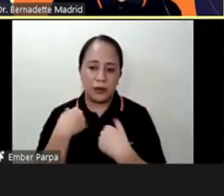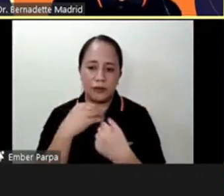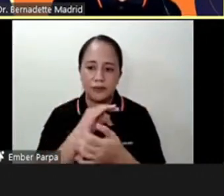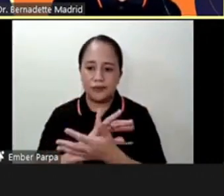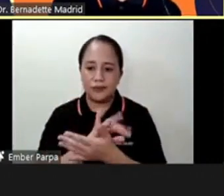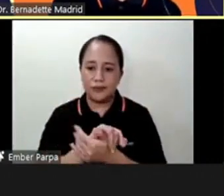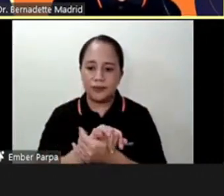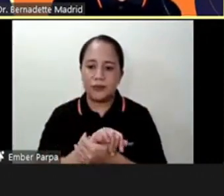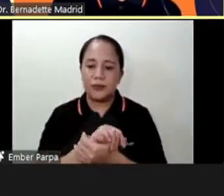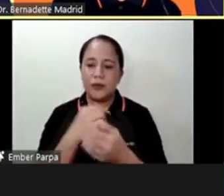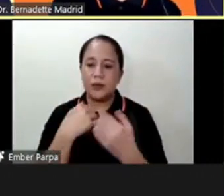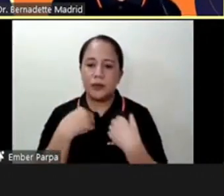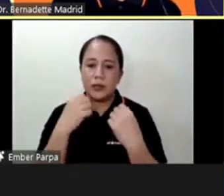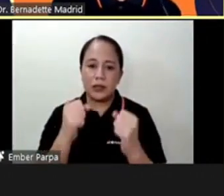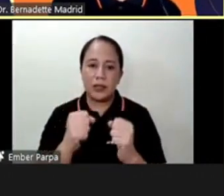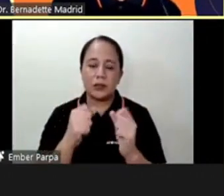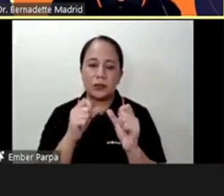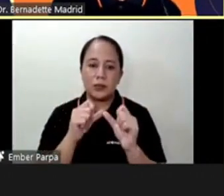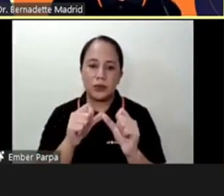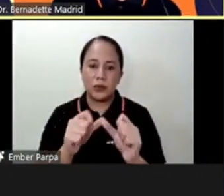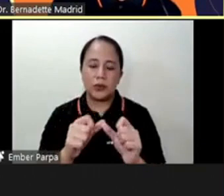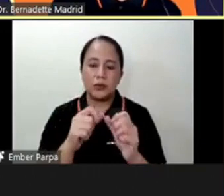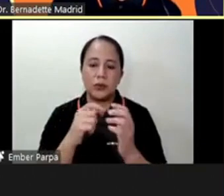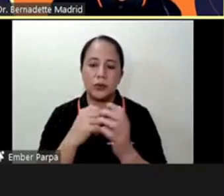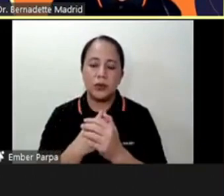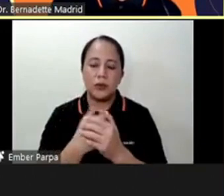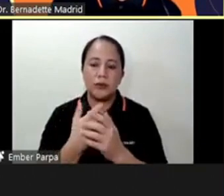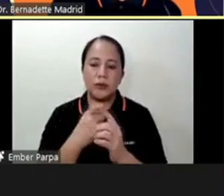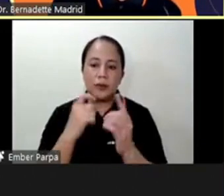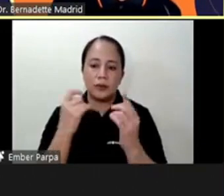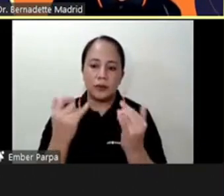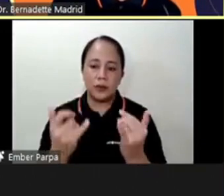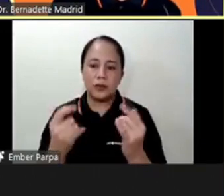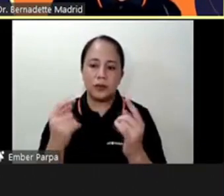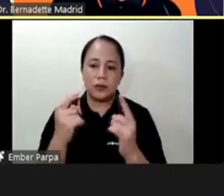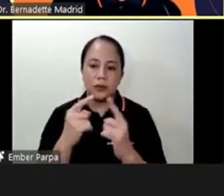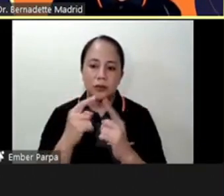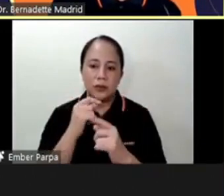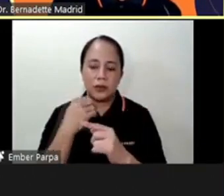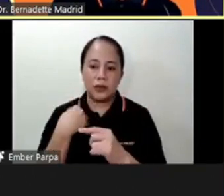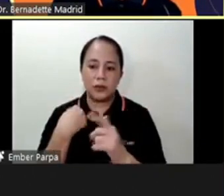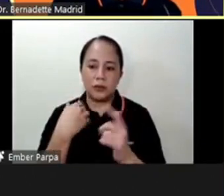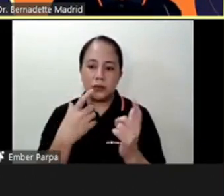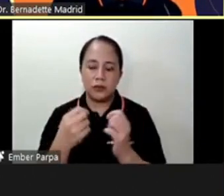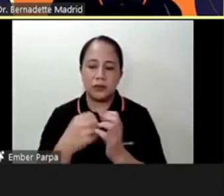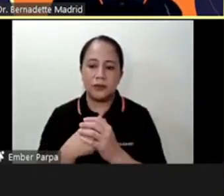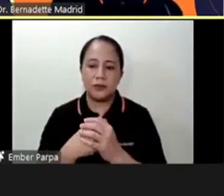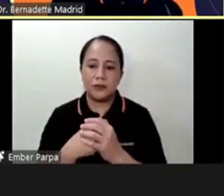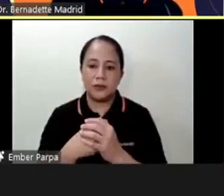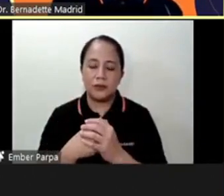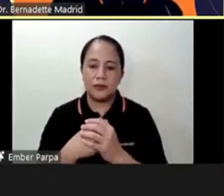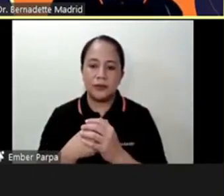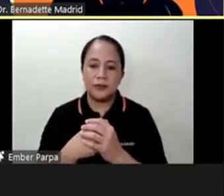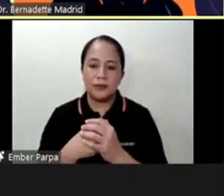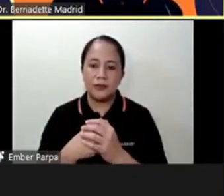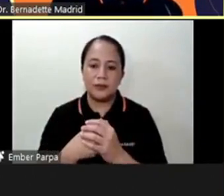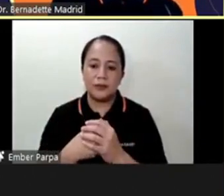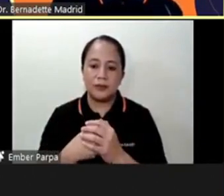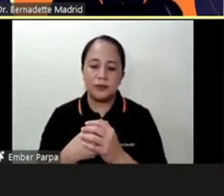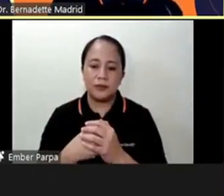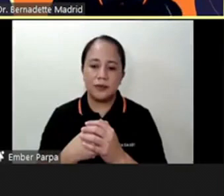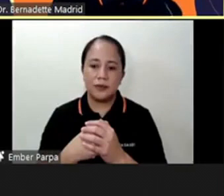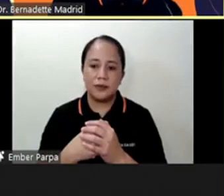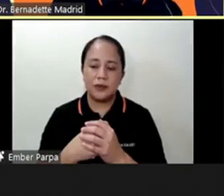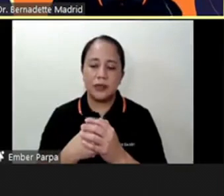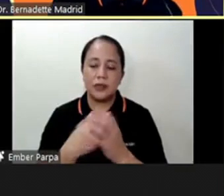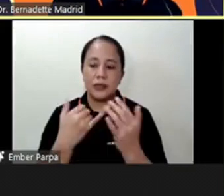It's something that we have to continue on from now on if we're not yet doing it. Okay? So in